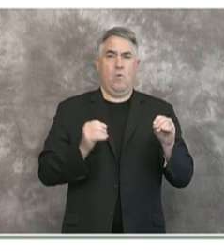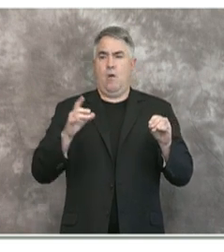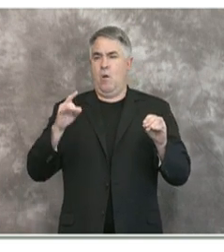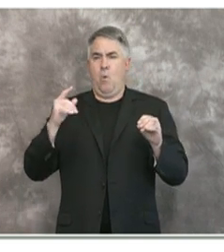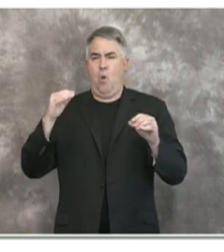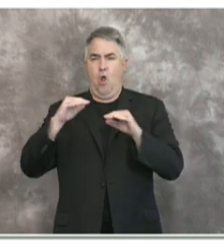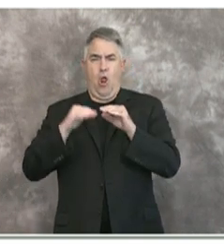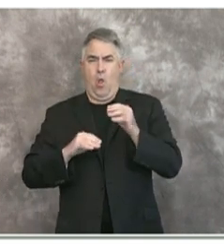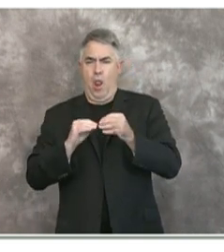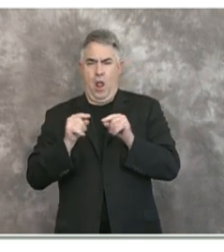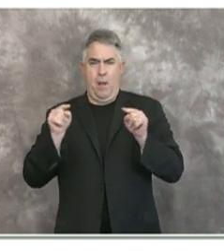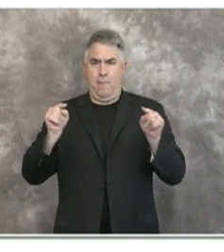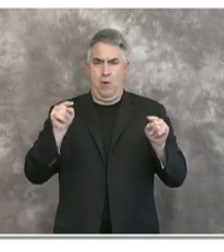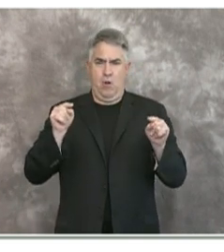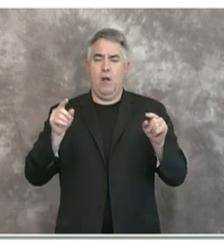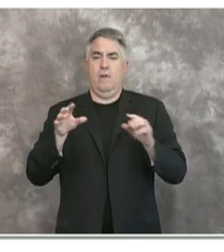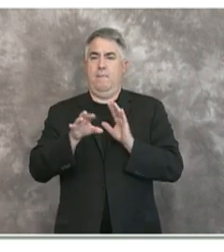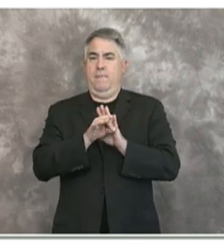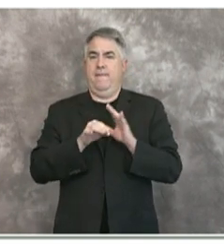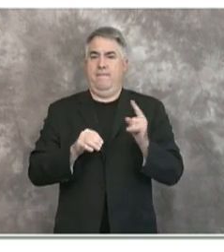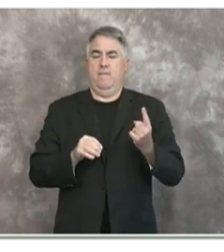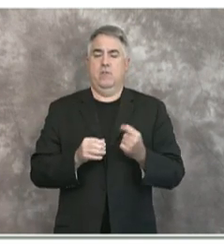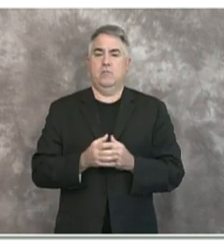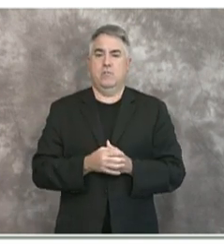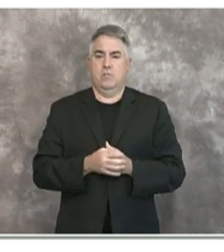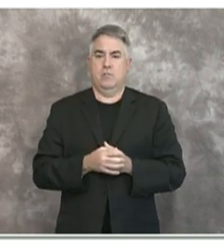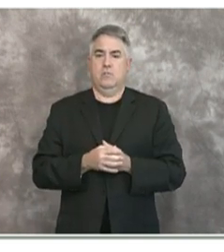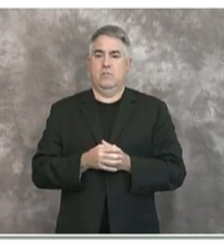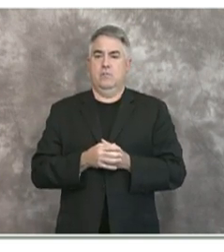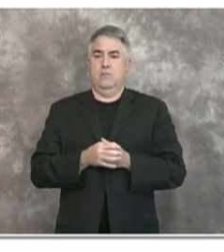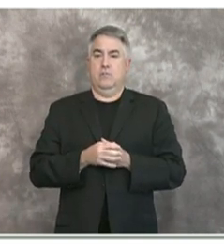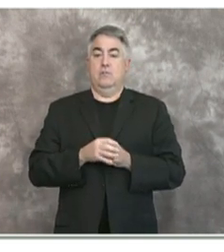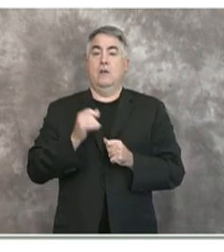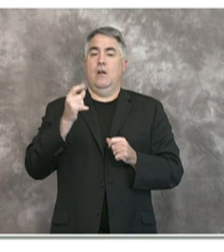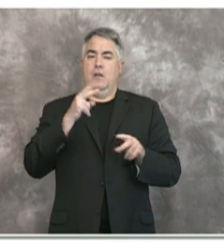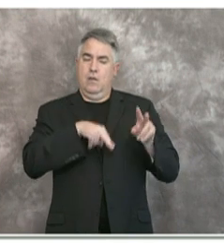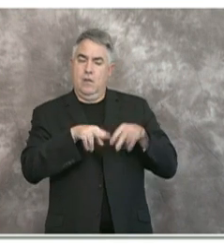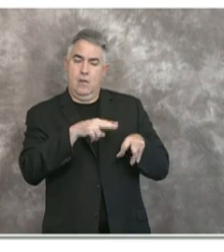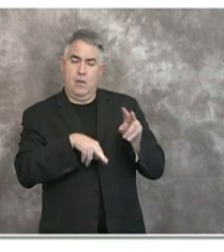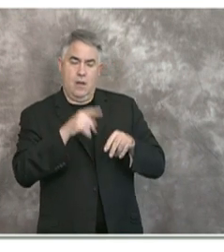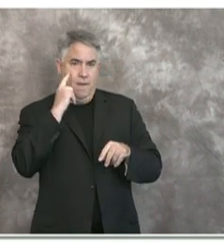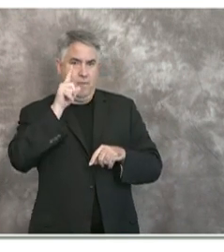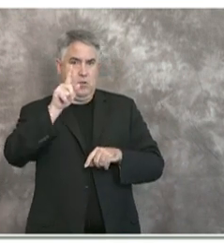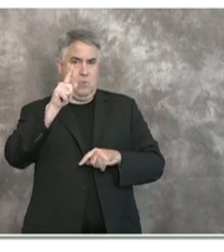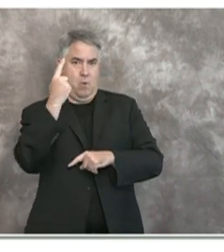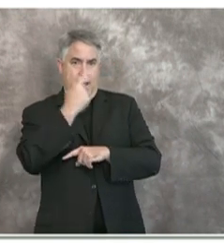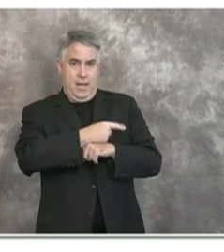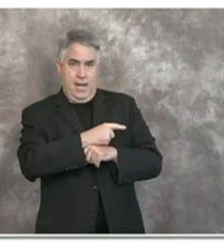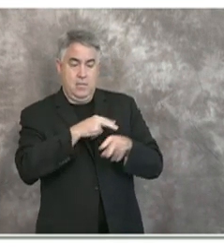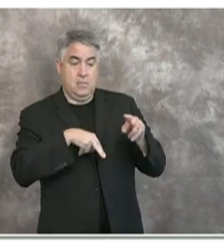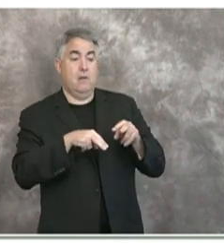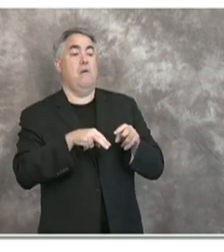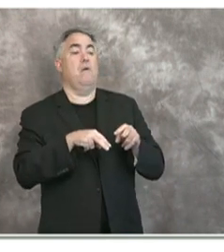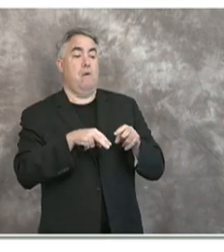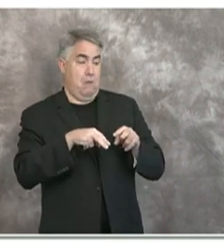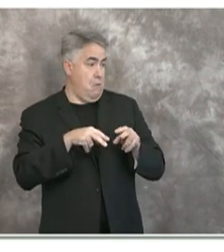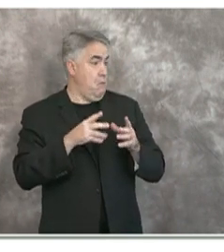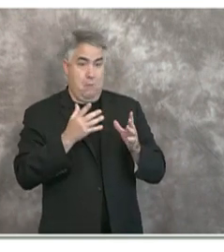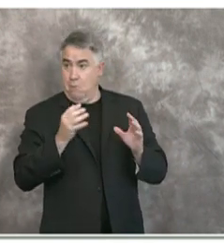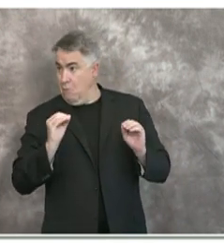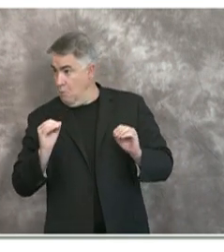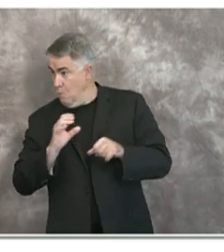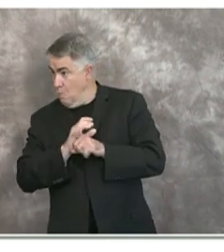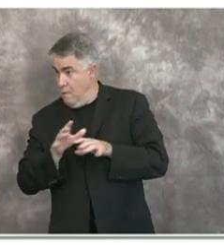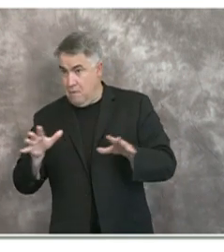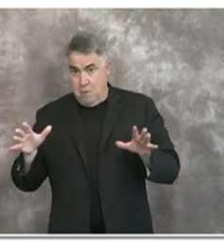limit will be in effect initially for 21 days, and then we will review and assess its impact. There are